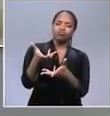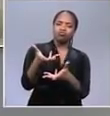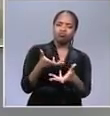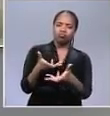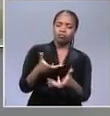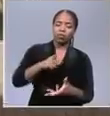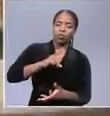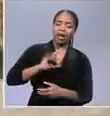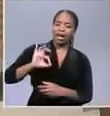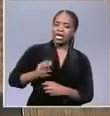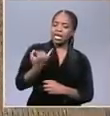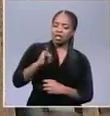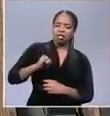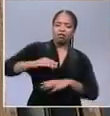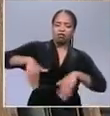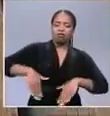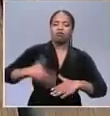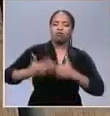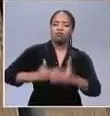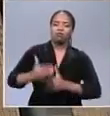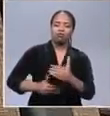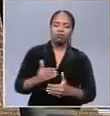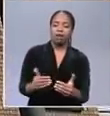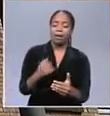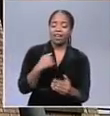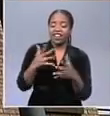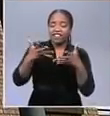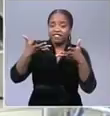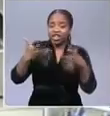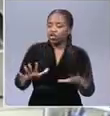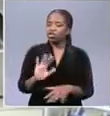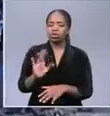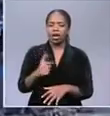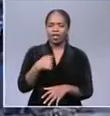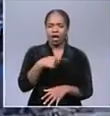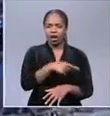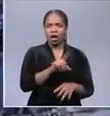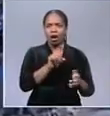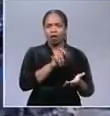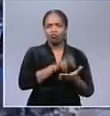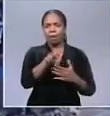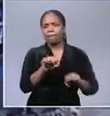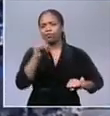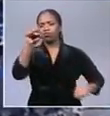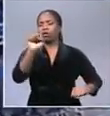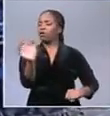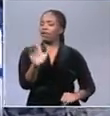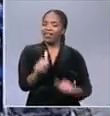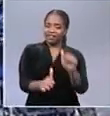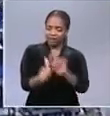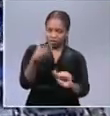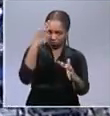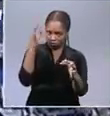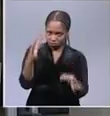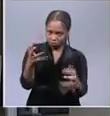the wage talks are still underway. The negotiations were not finished, and there hadn't been a concrete solution as to a way forward